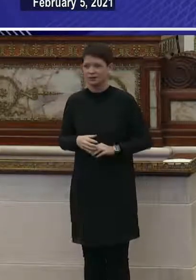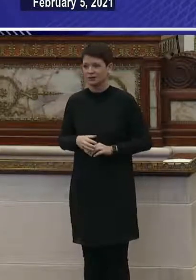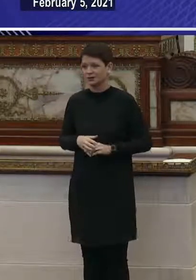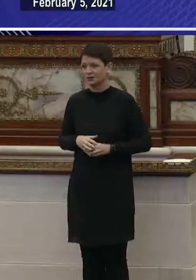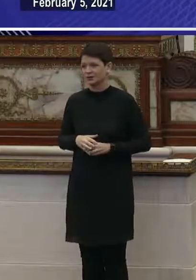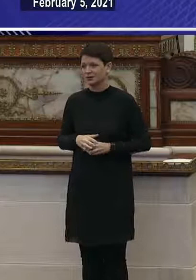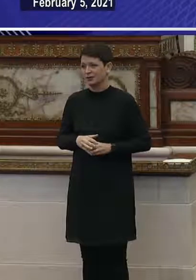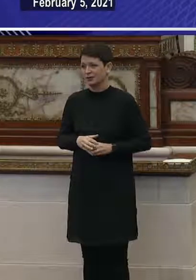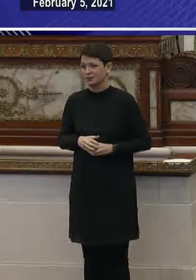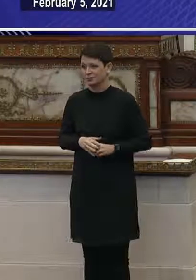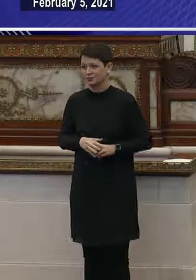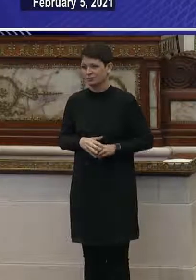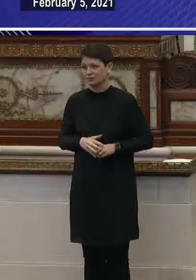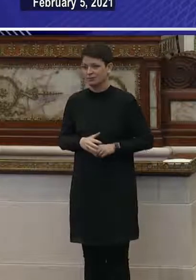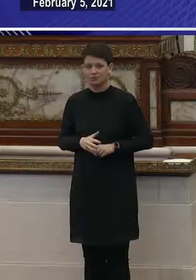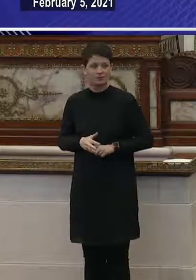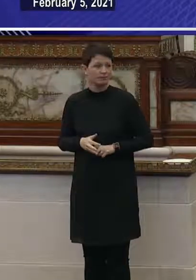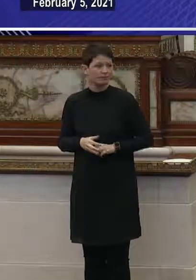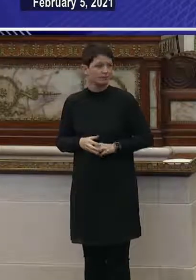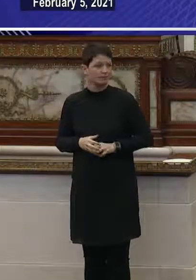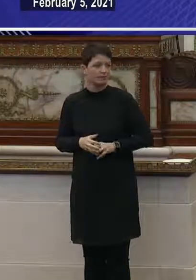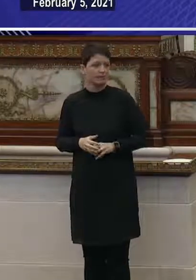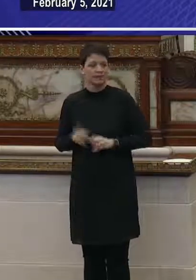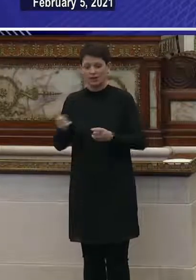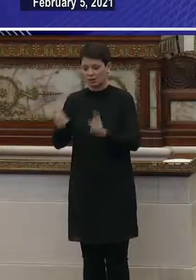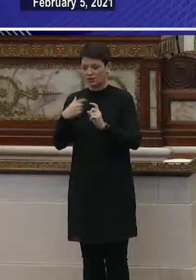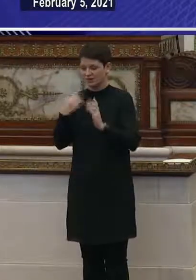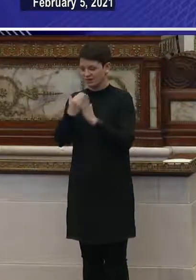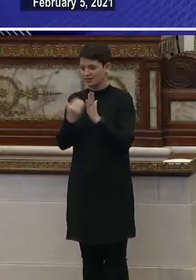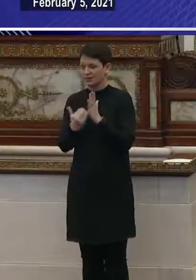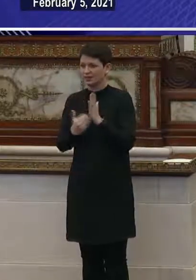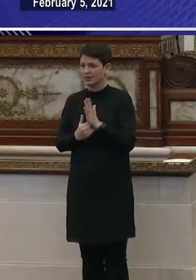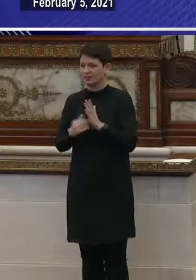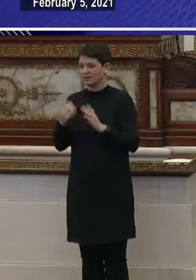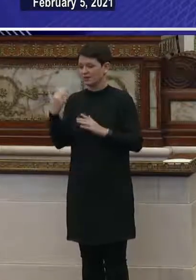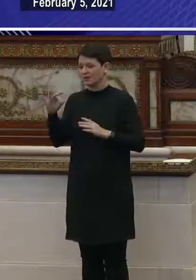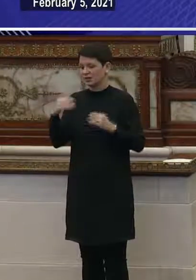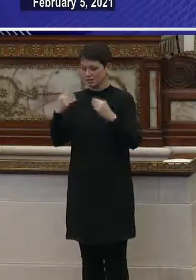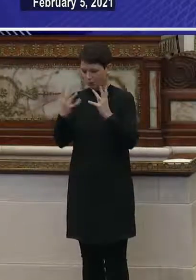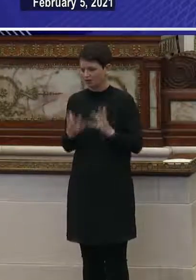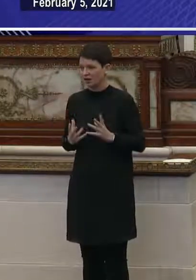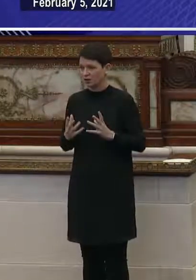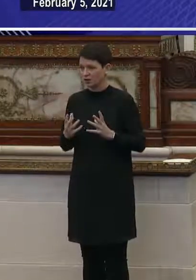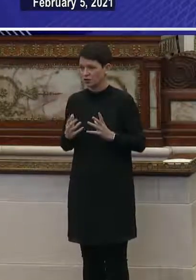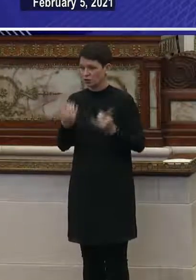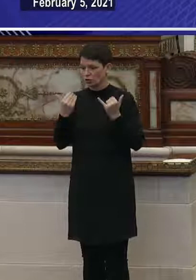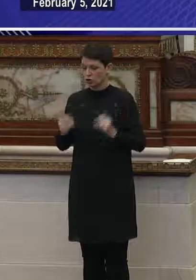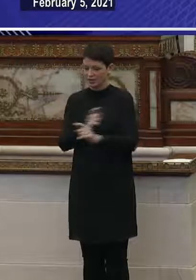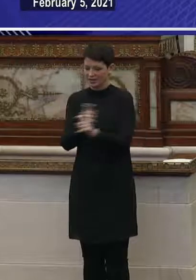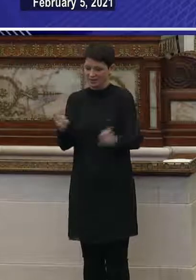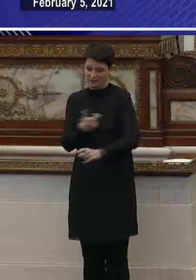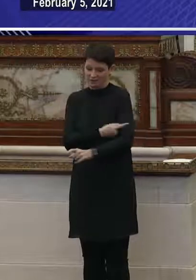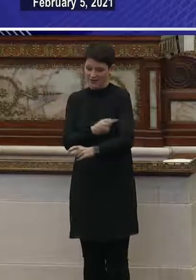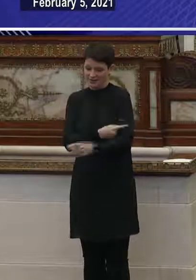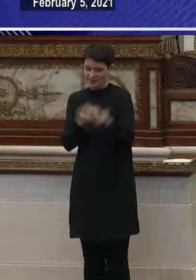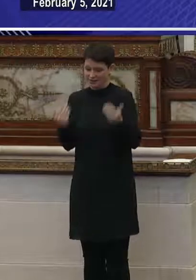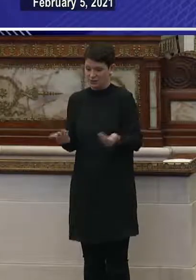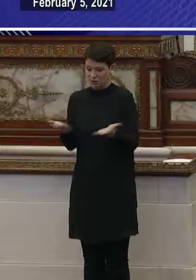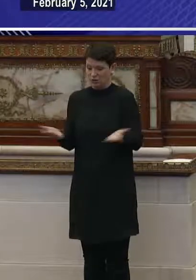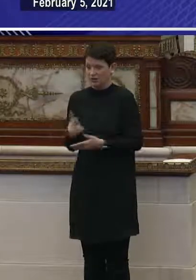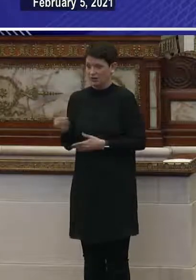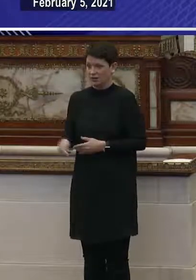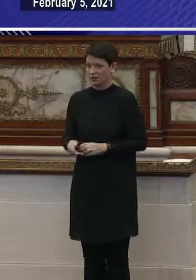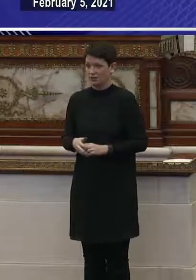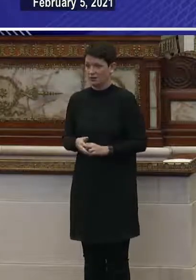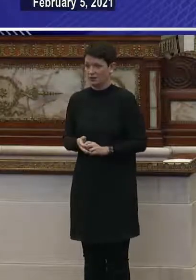Okay. Also, can you provide us with a list of the 98 providers that are currently administering vaccines here in